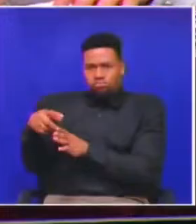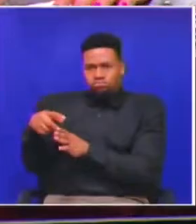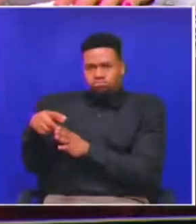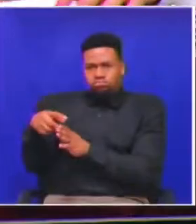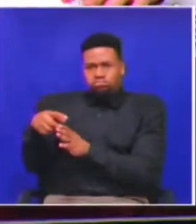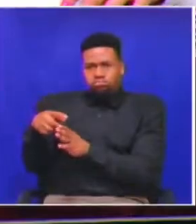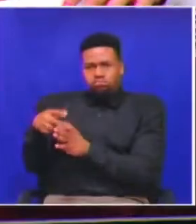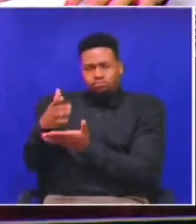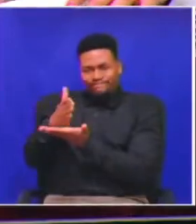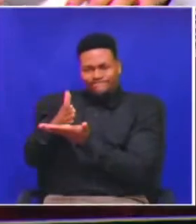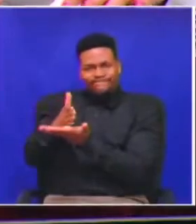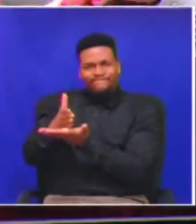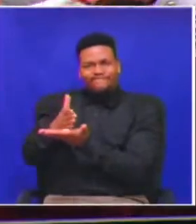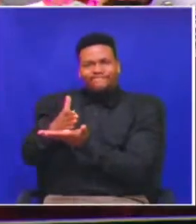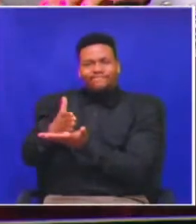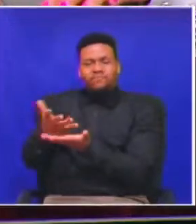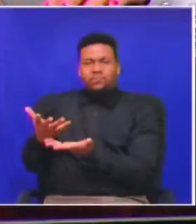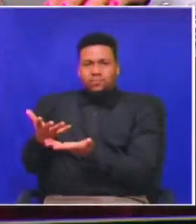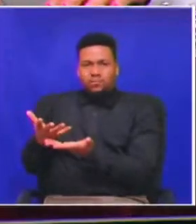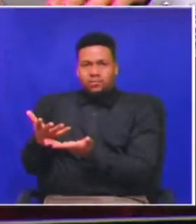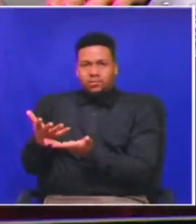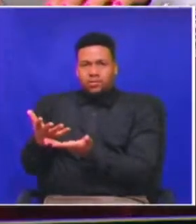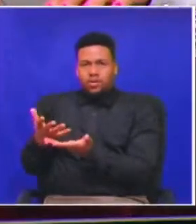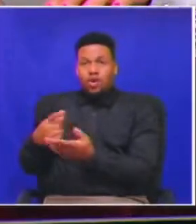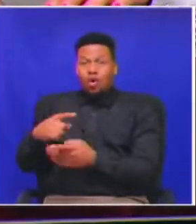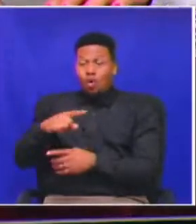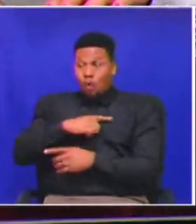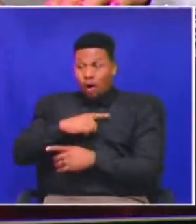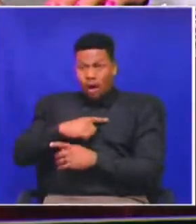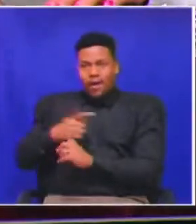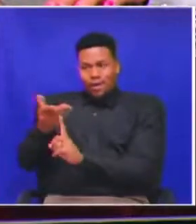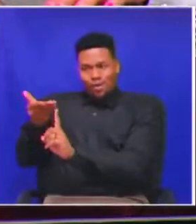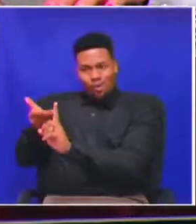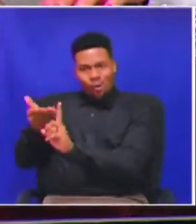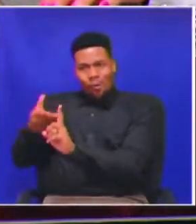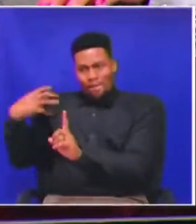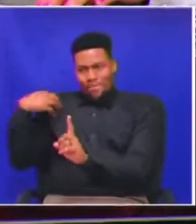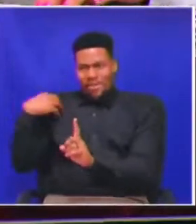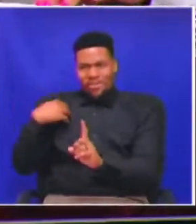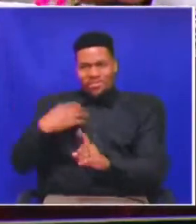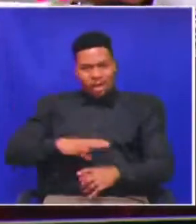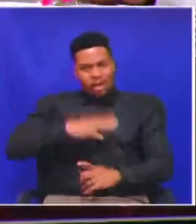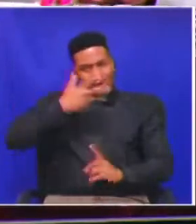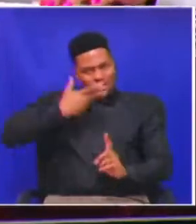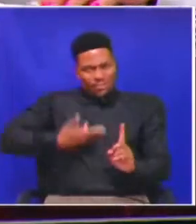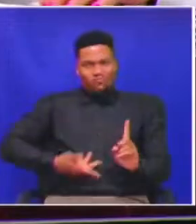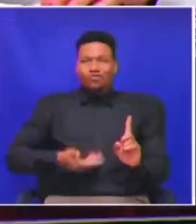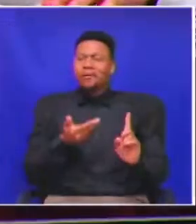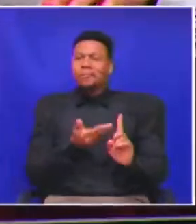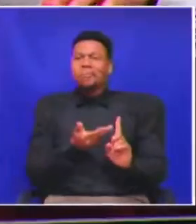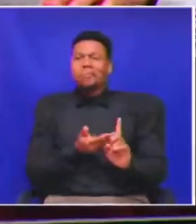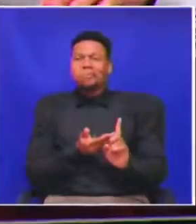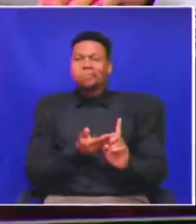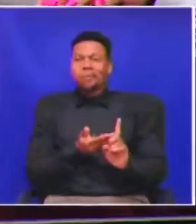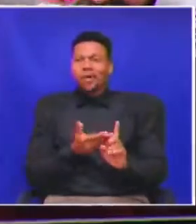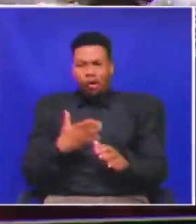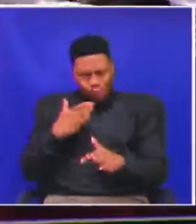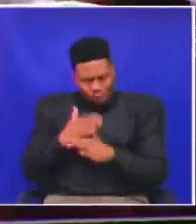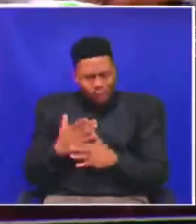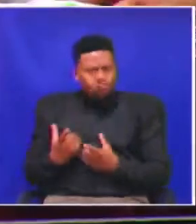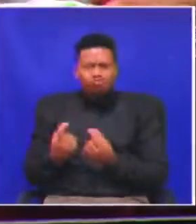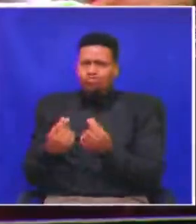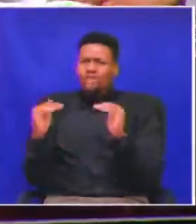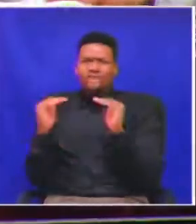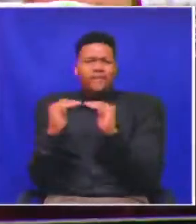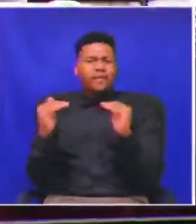minister because of her integrity, because of her ability to do the work. And that gave me a great deal